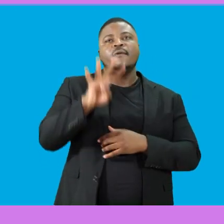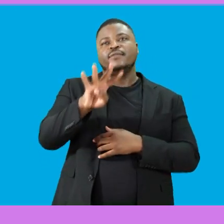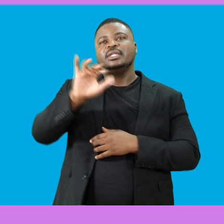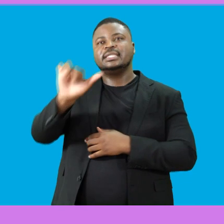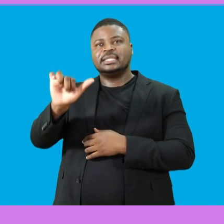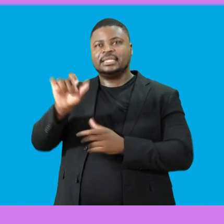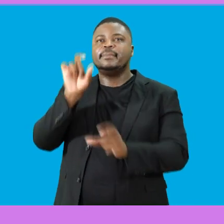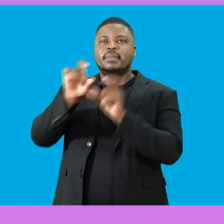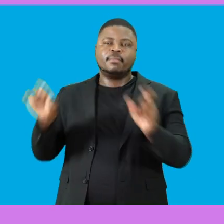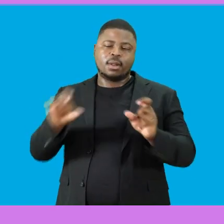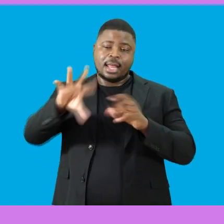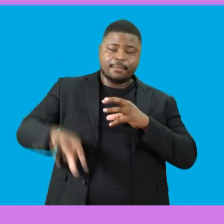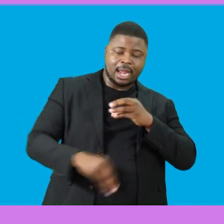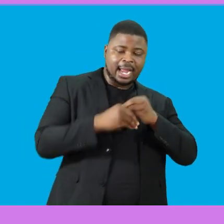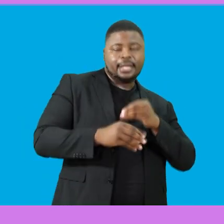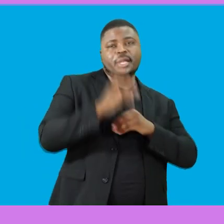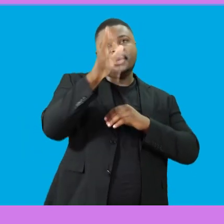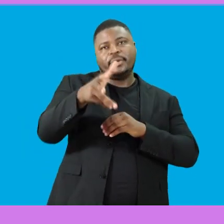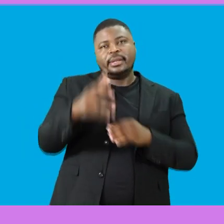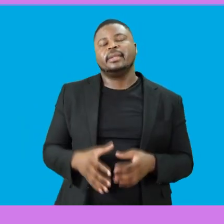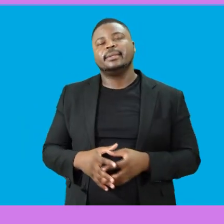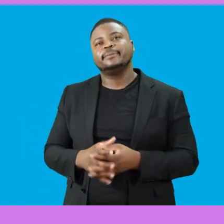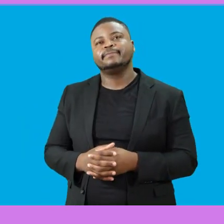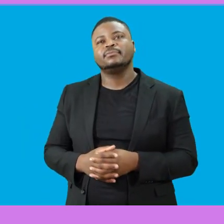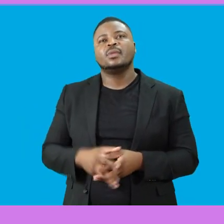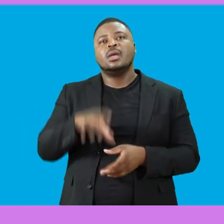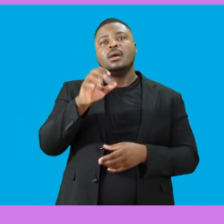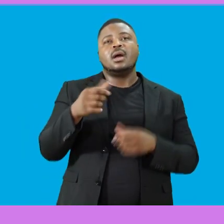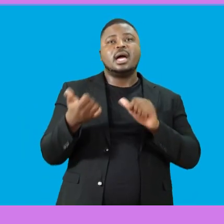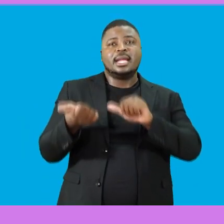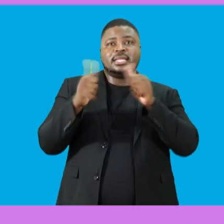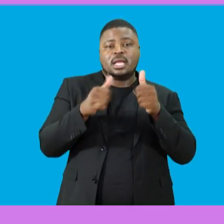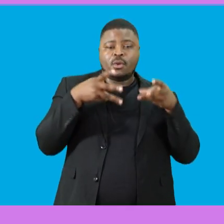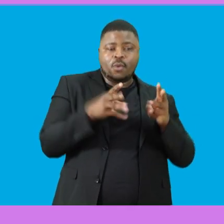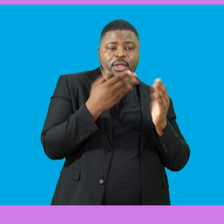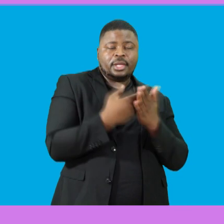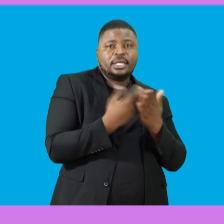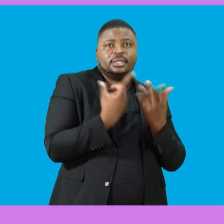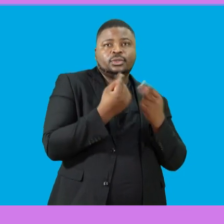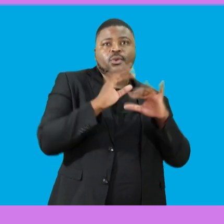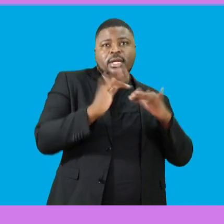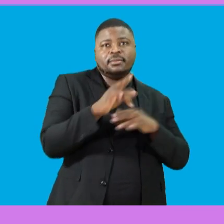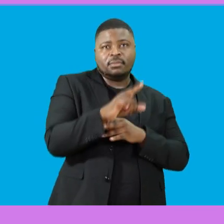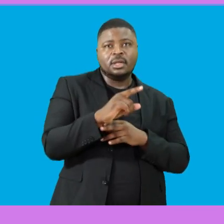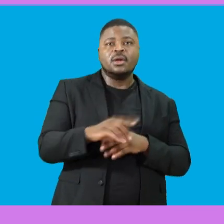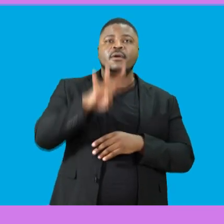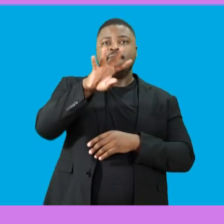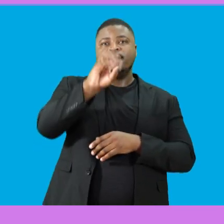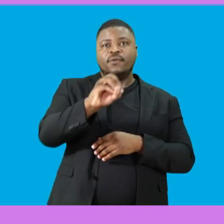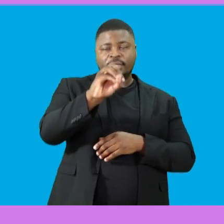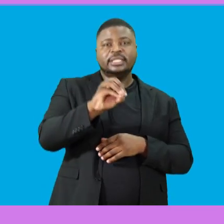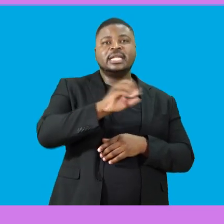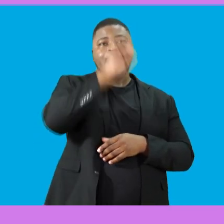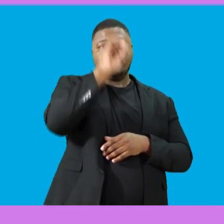in bus trip number 5 instead of 40 if ever it has to increase by 15%. Then another way of doing it, you can